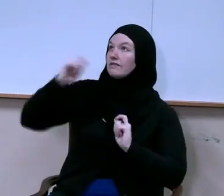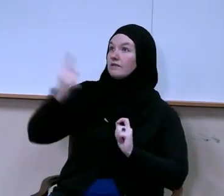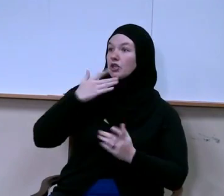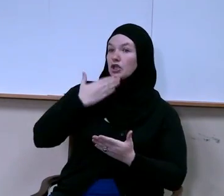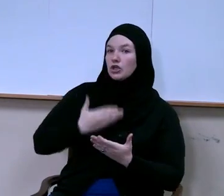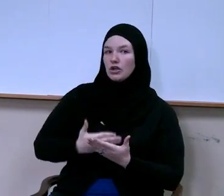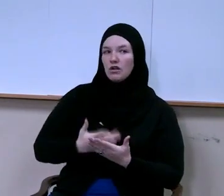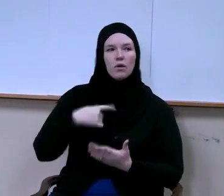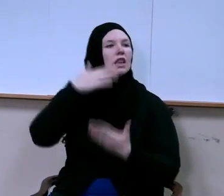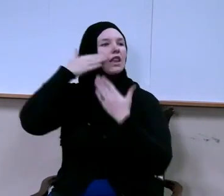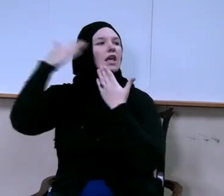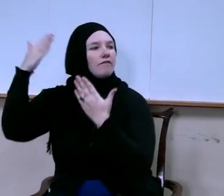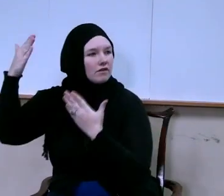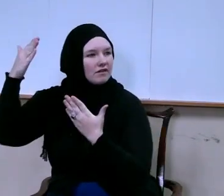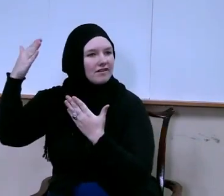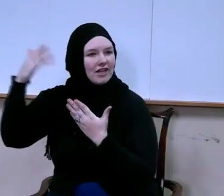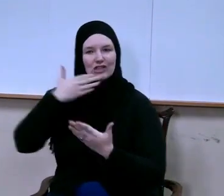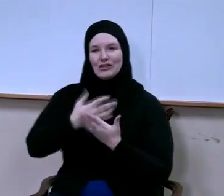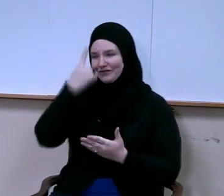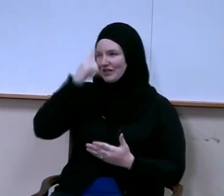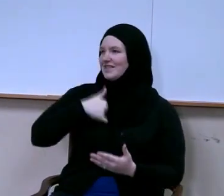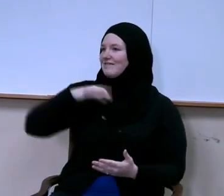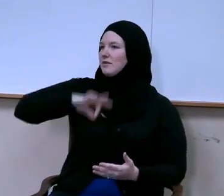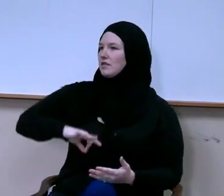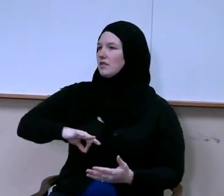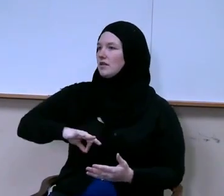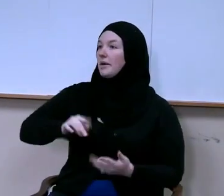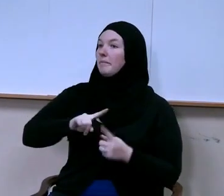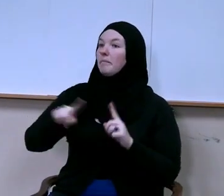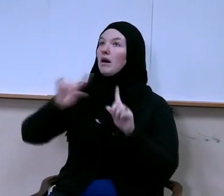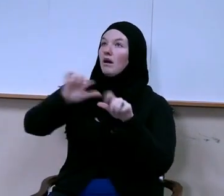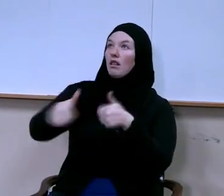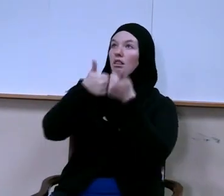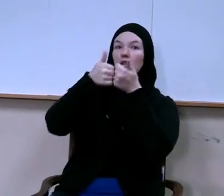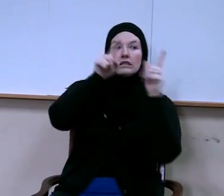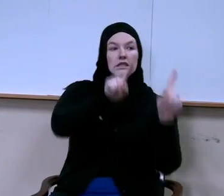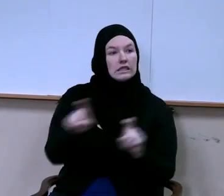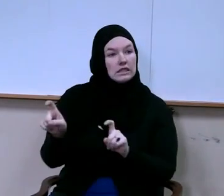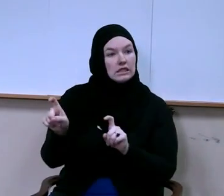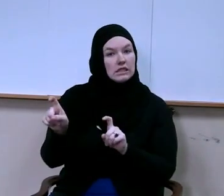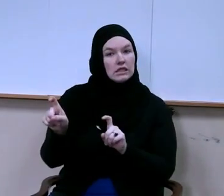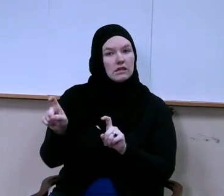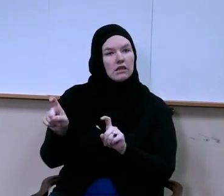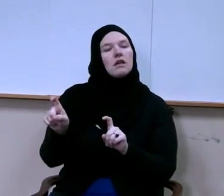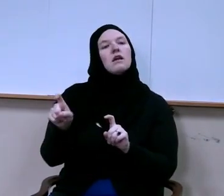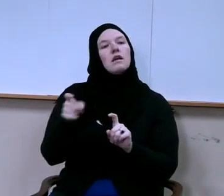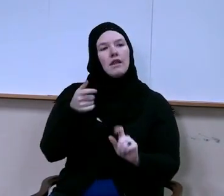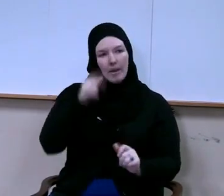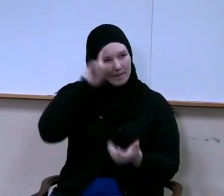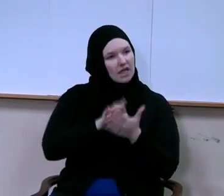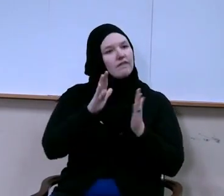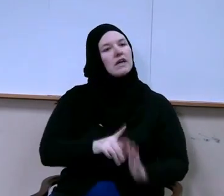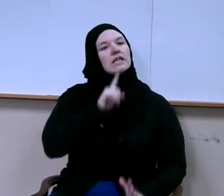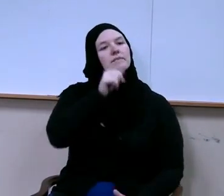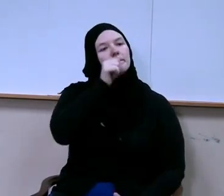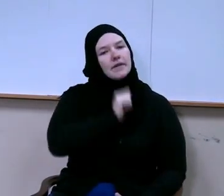good, he is grateful, and this is good for him. And when he is tested, tried, or afflicted, he is patient,